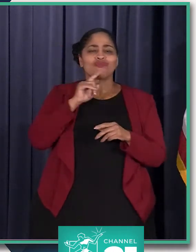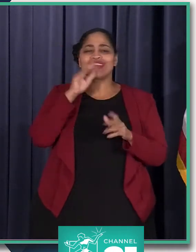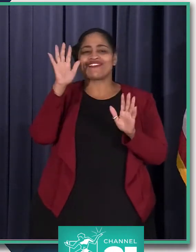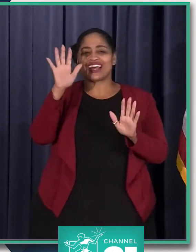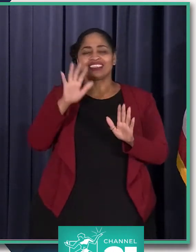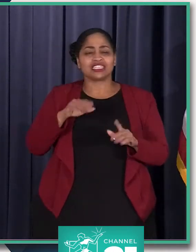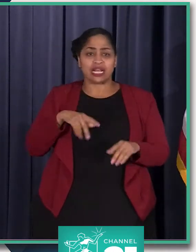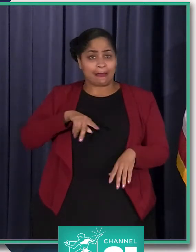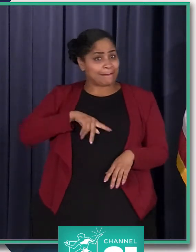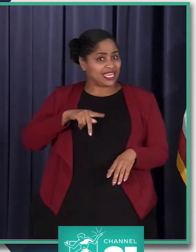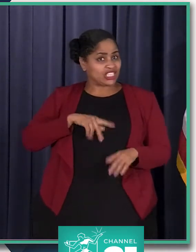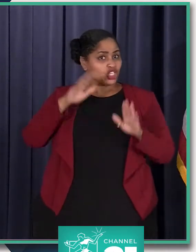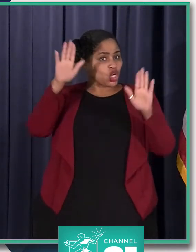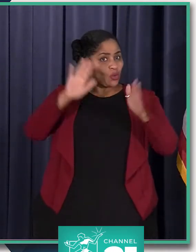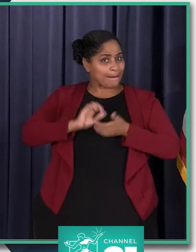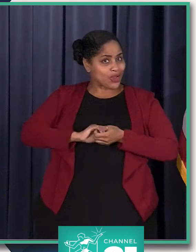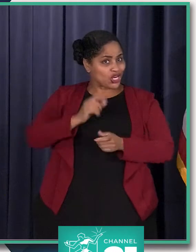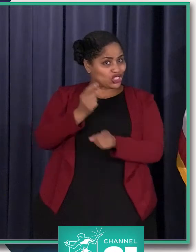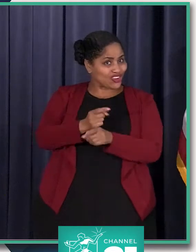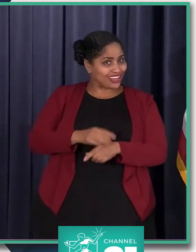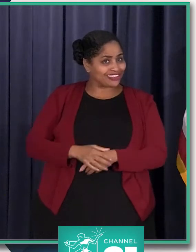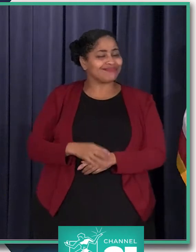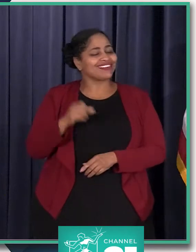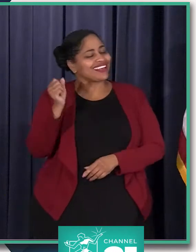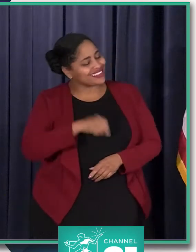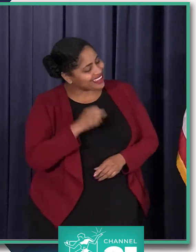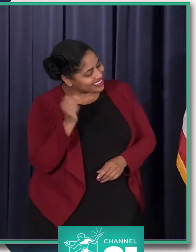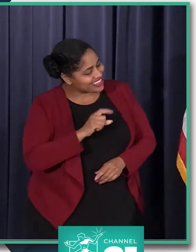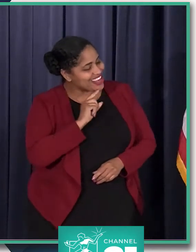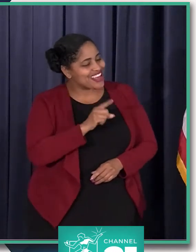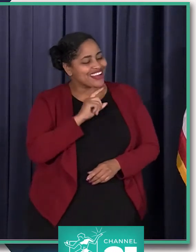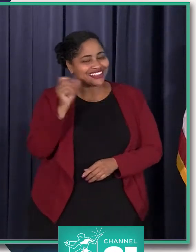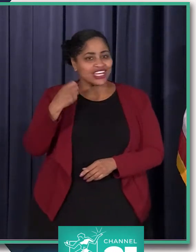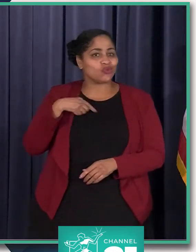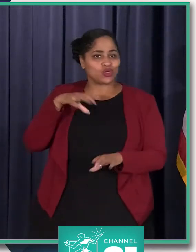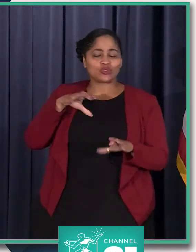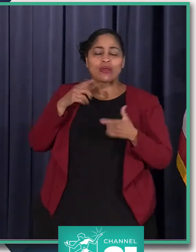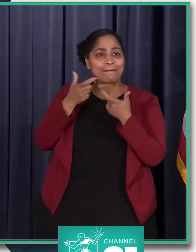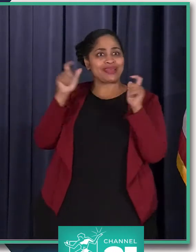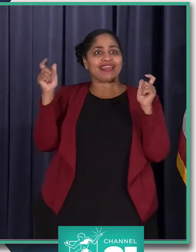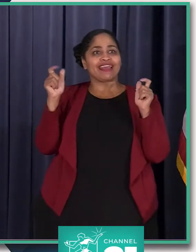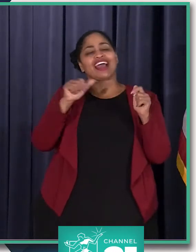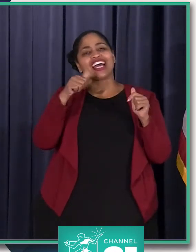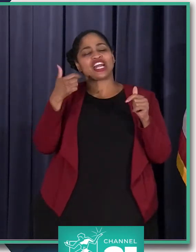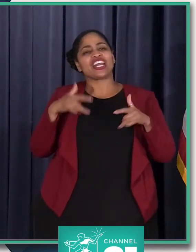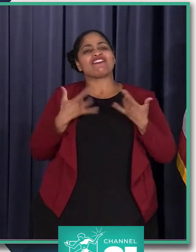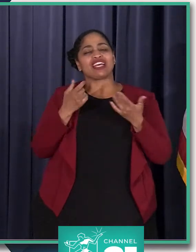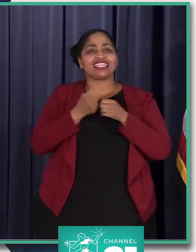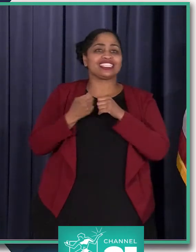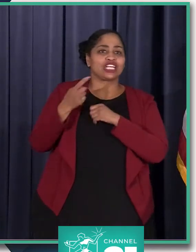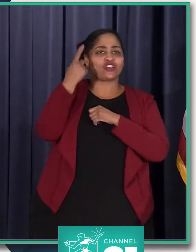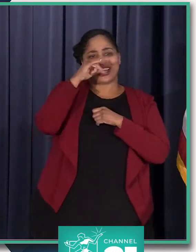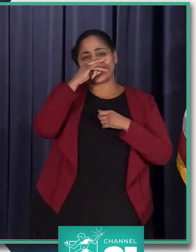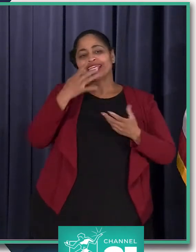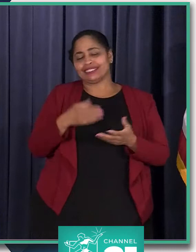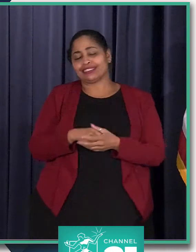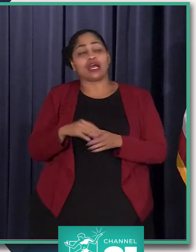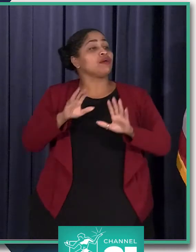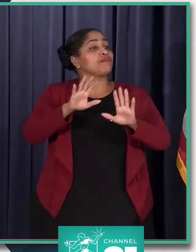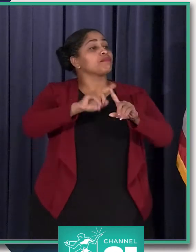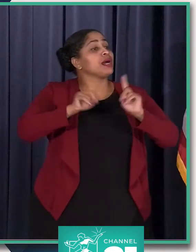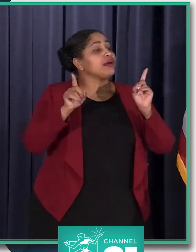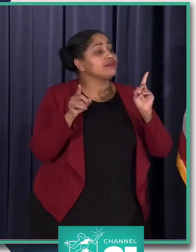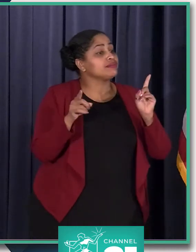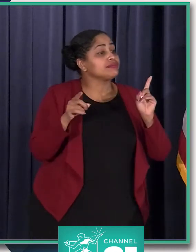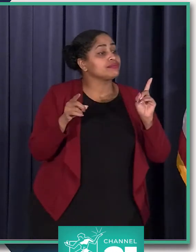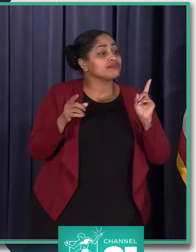Yeah, the Pistons are great partners, aren't they? Yes, they are. Yes, they are. We're going to do a big, another event next year for the kids. But